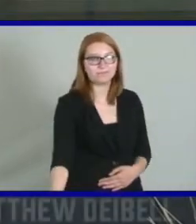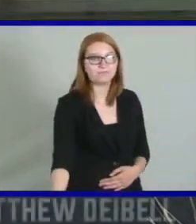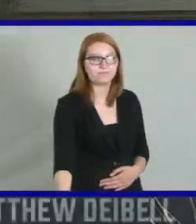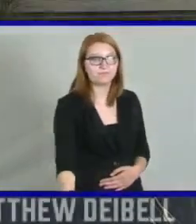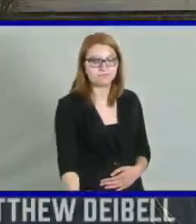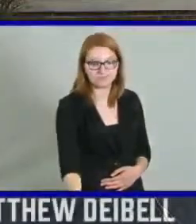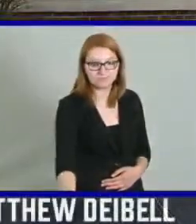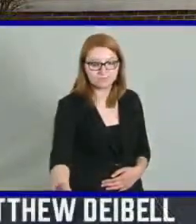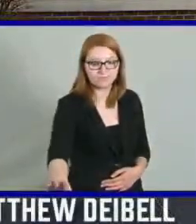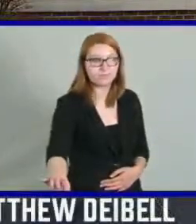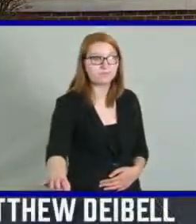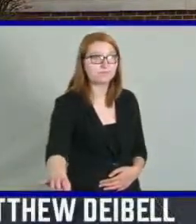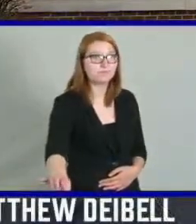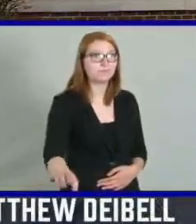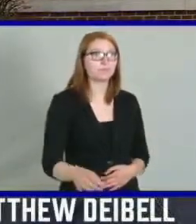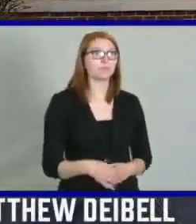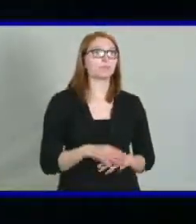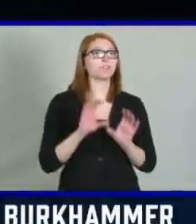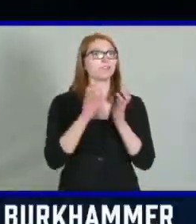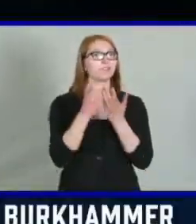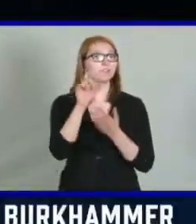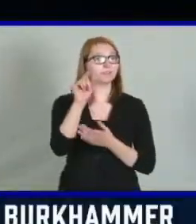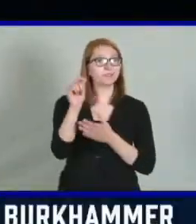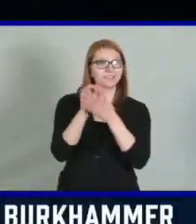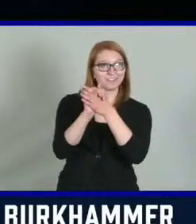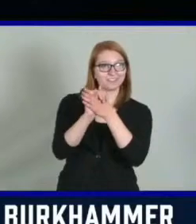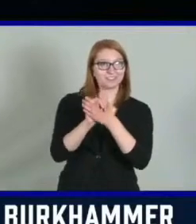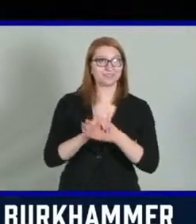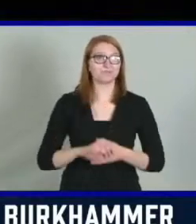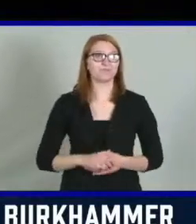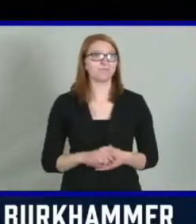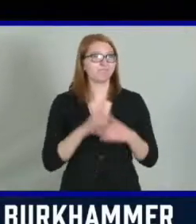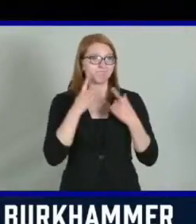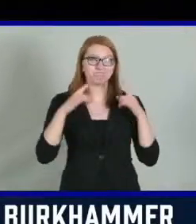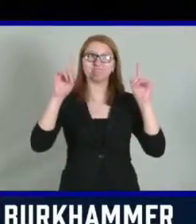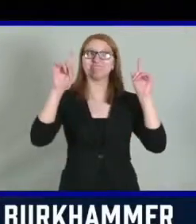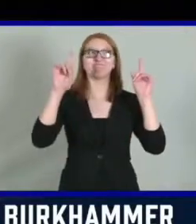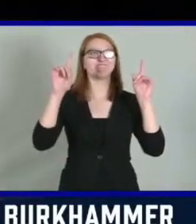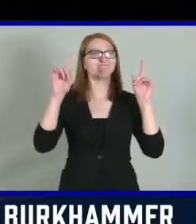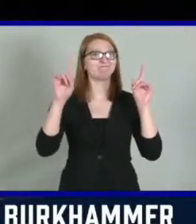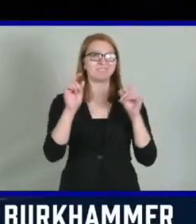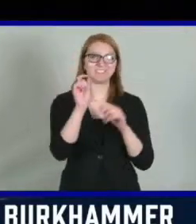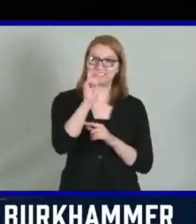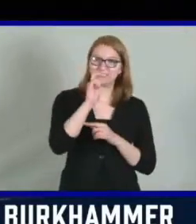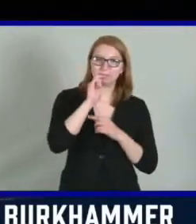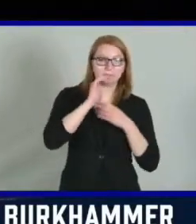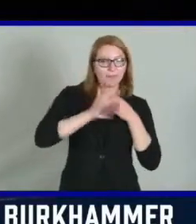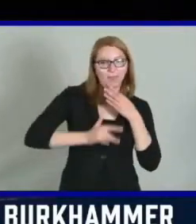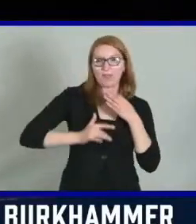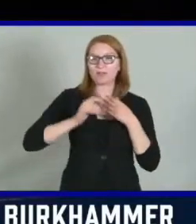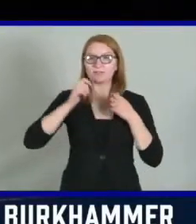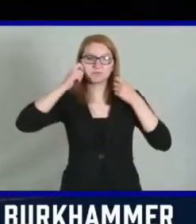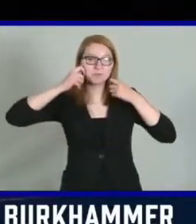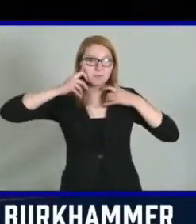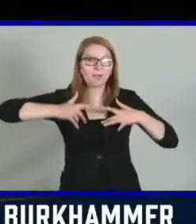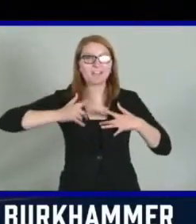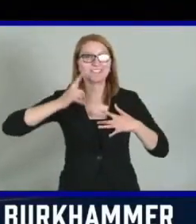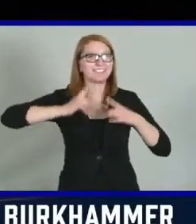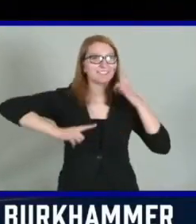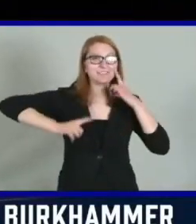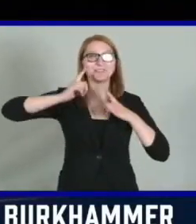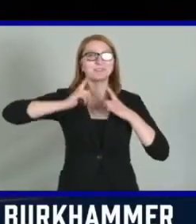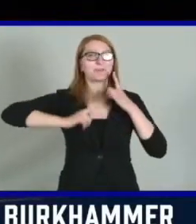Class of 2020, congratulations. We've done it. Through a little bit of blood, a lot of sweat, and even more